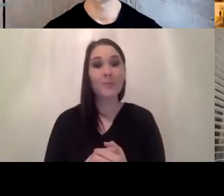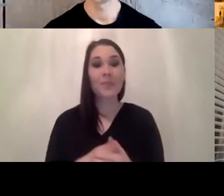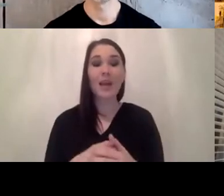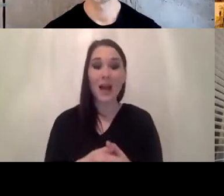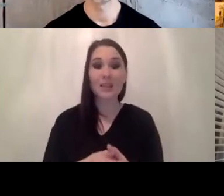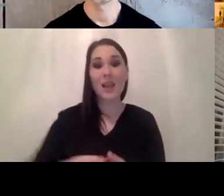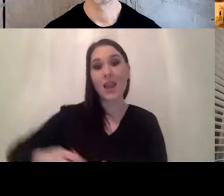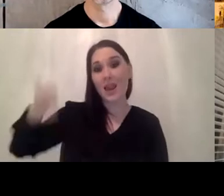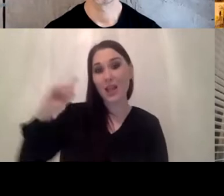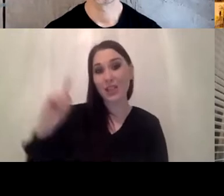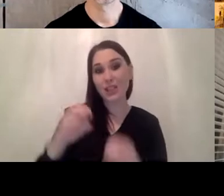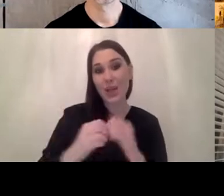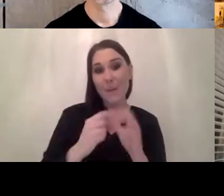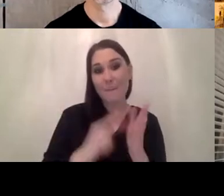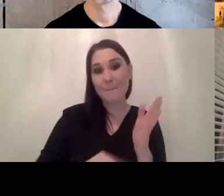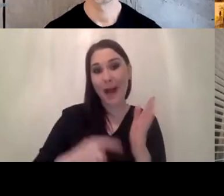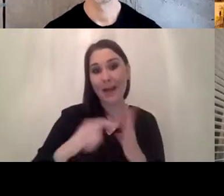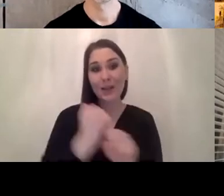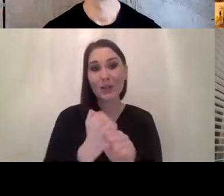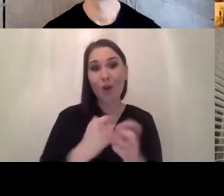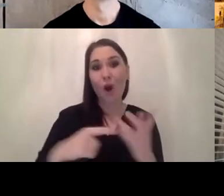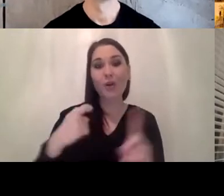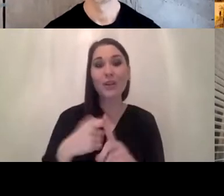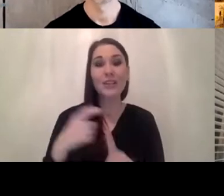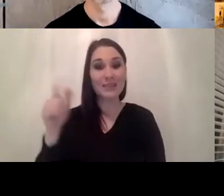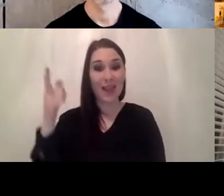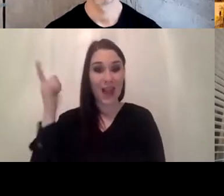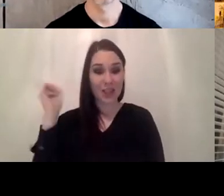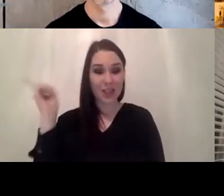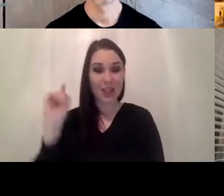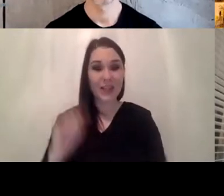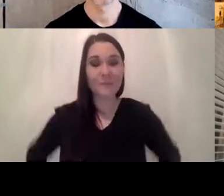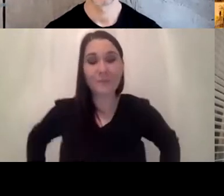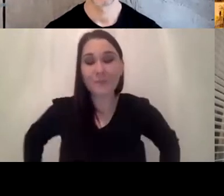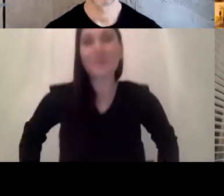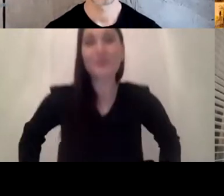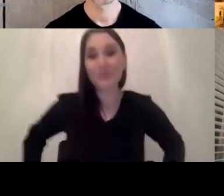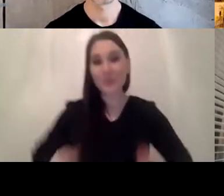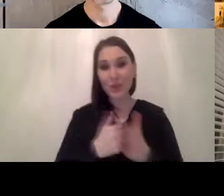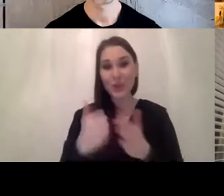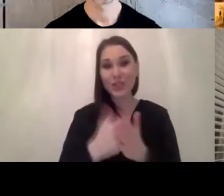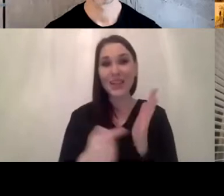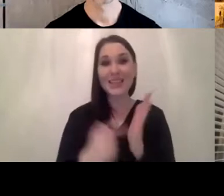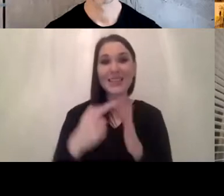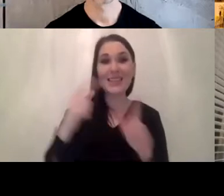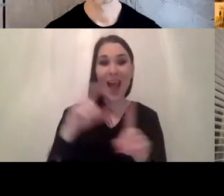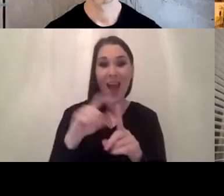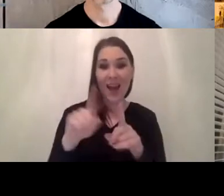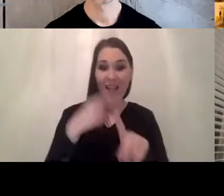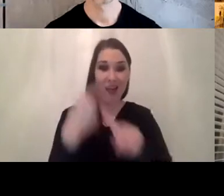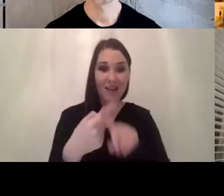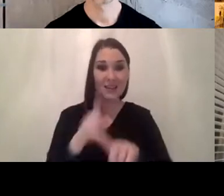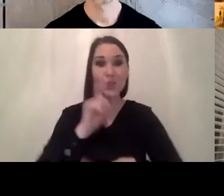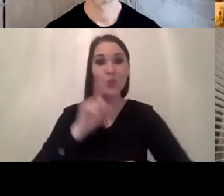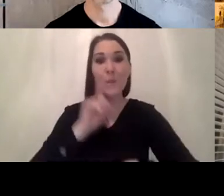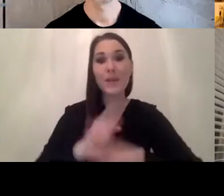lovely opportunity just before all this happened. I usually run a TEDx women's event that's based in London. Sadly, that didn't go